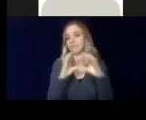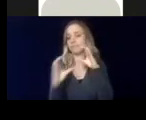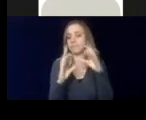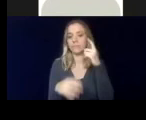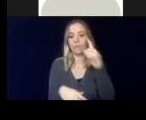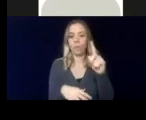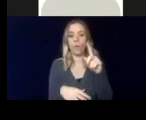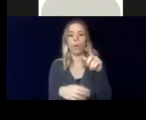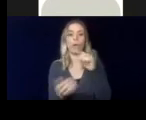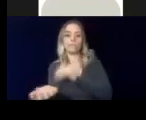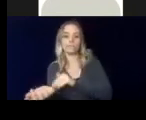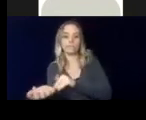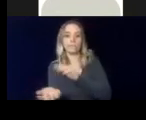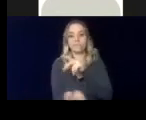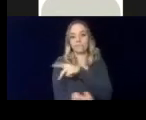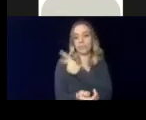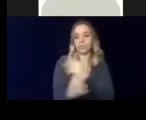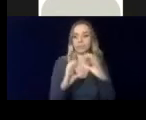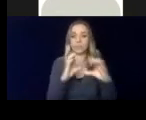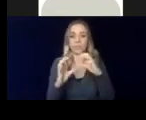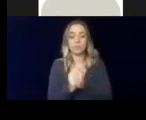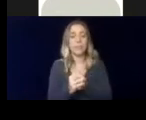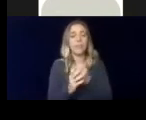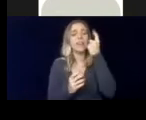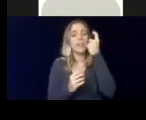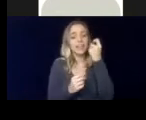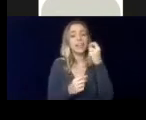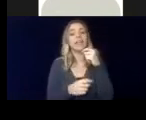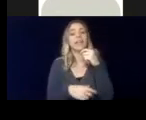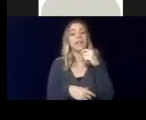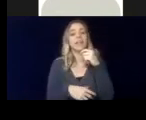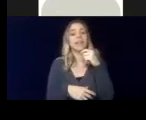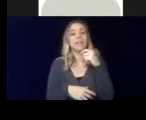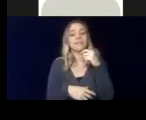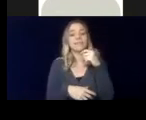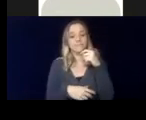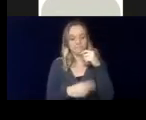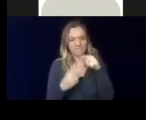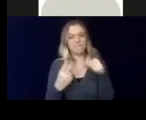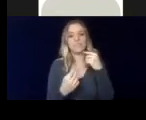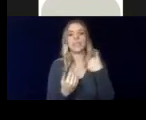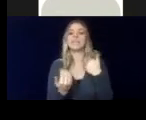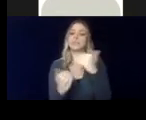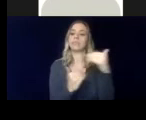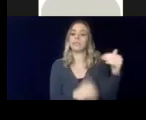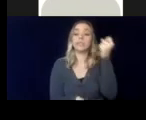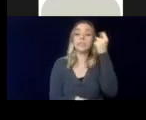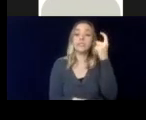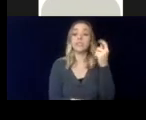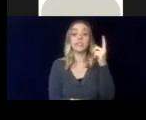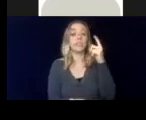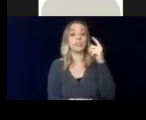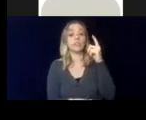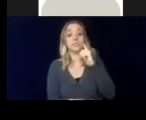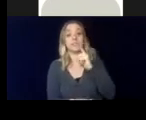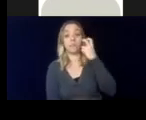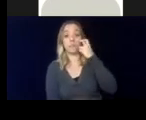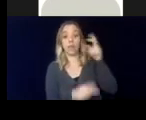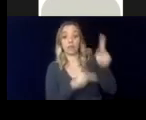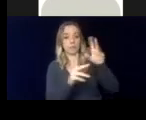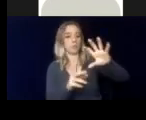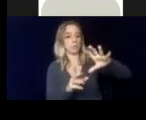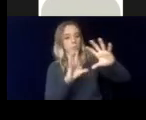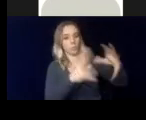communication. But there are limitations here. So deaf-blind is a particularly hard impacted